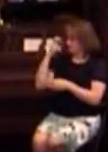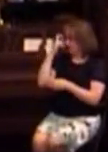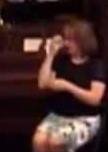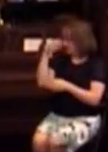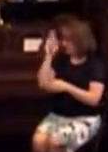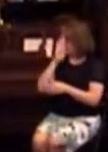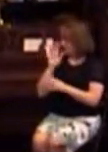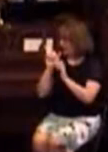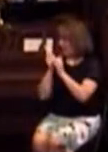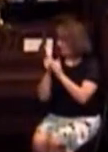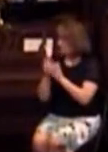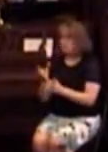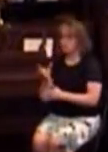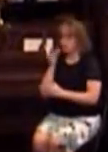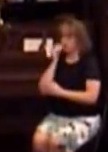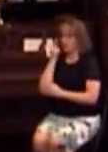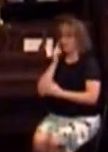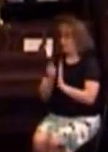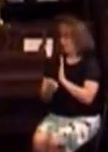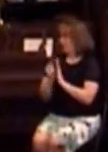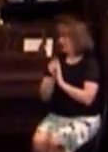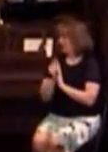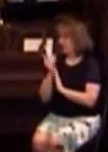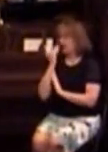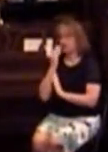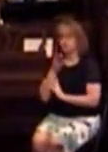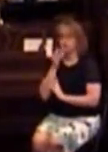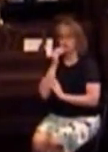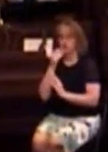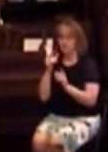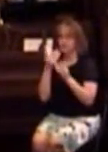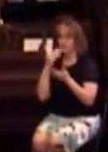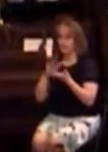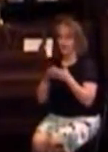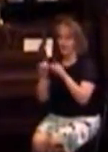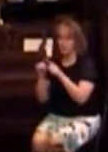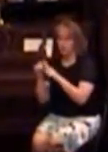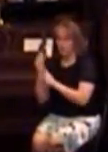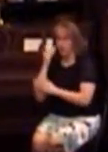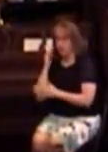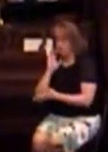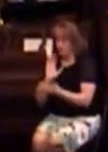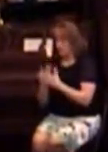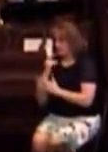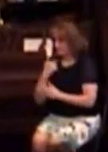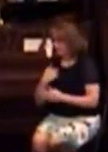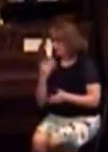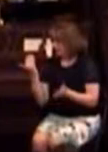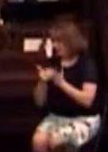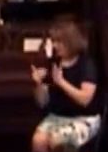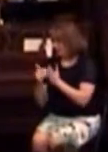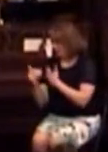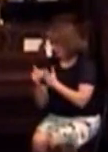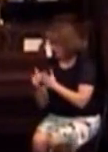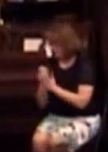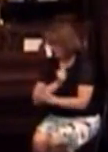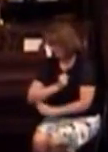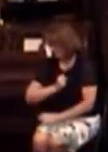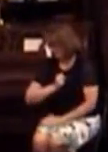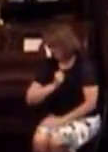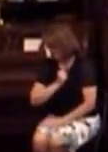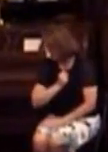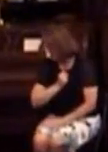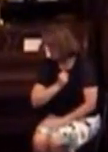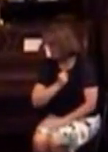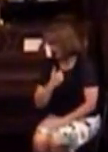Deanna, I know that's a bad word. I know you told me that this week. That's a bad word, and I can't say, I apologize, I was wrong, I